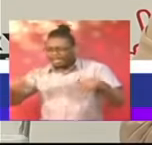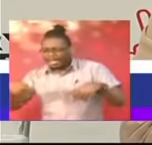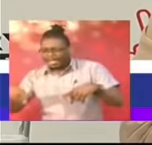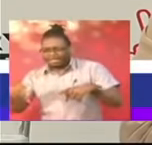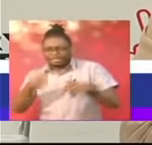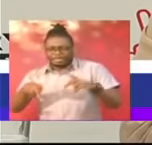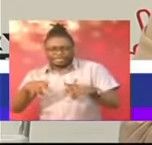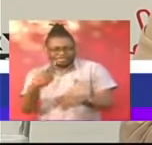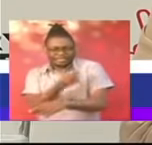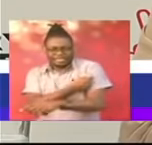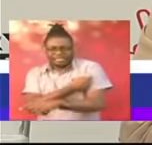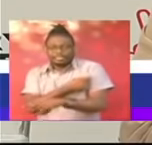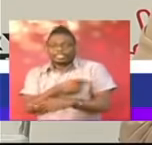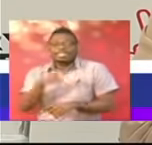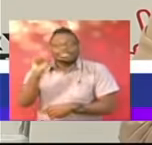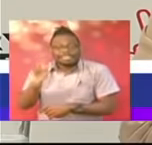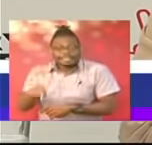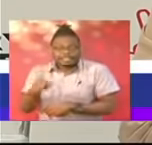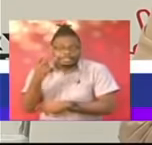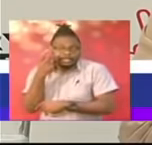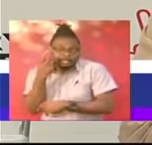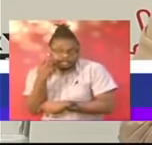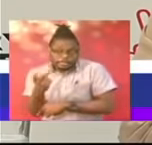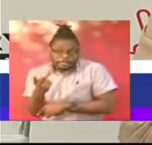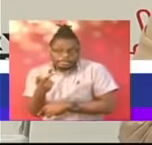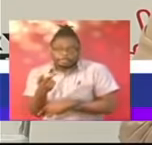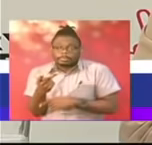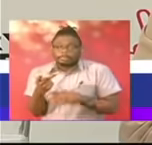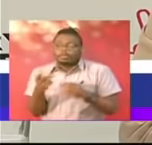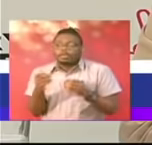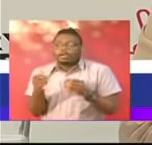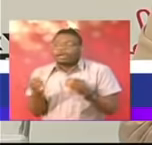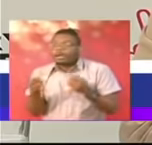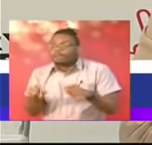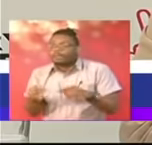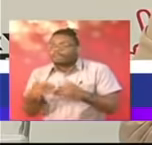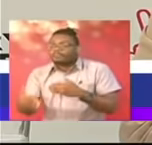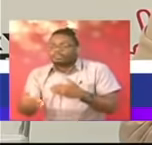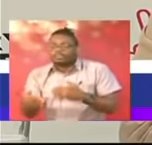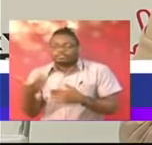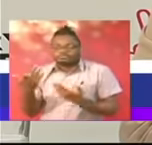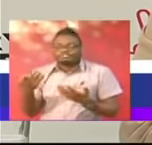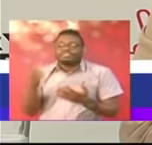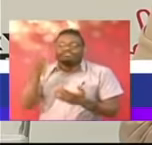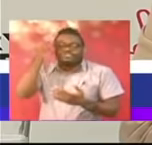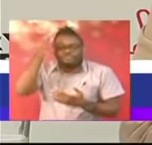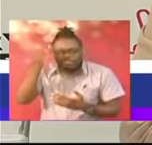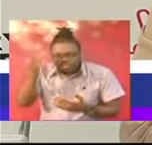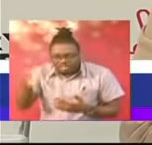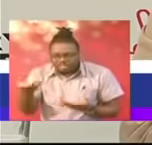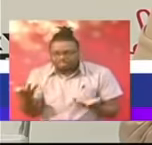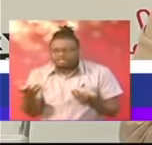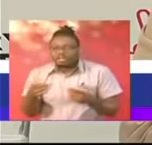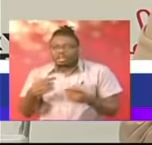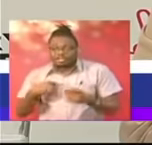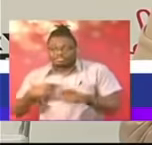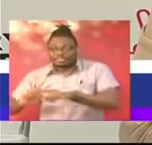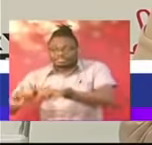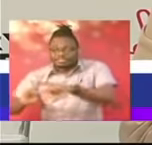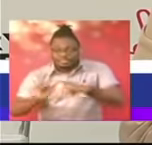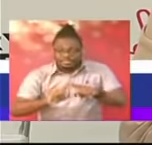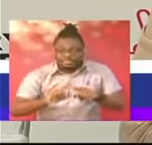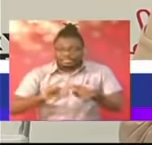lot more of what happens in the near future with respect to introduction of new variants, with respect to behavior